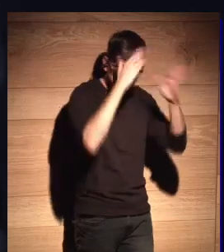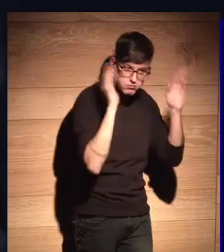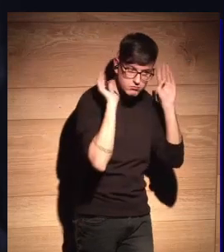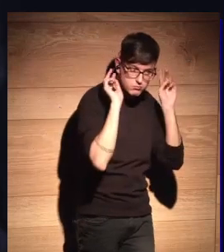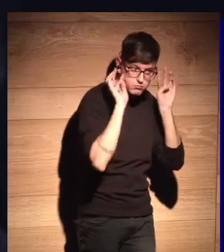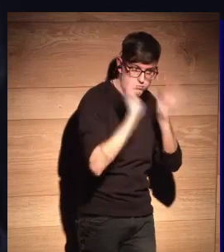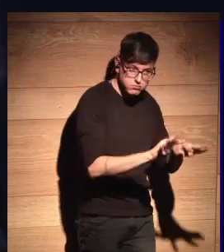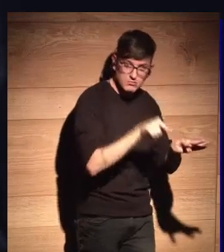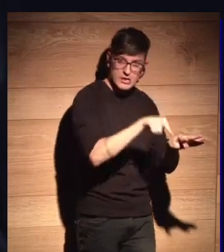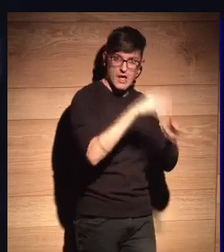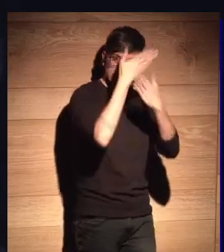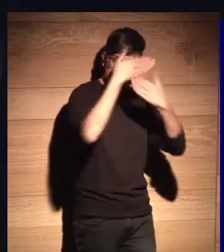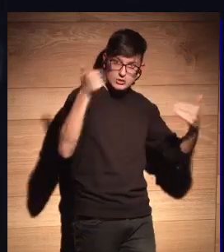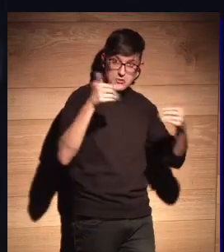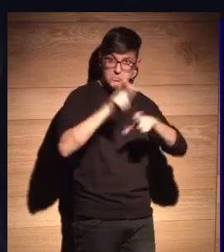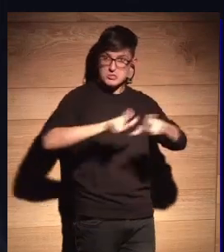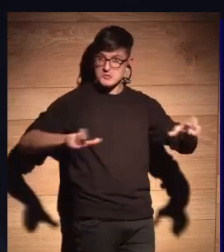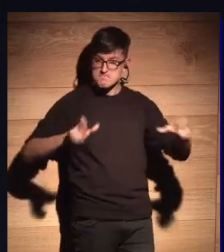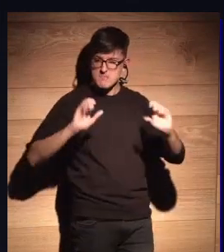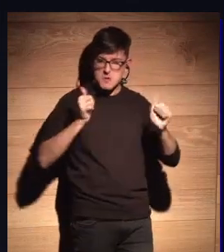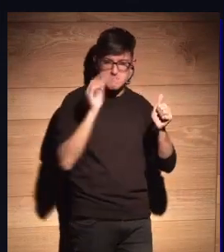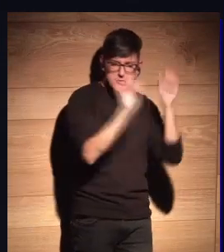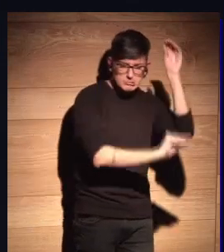like, who is this girl?